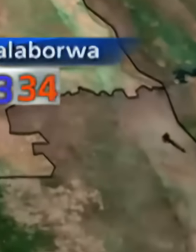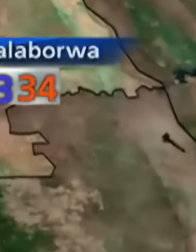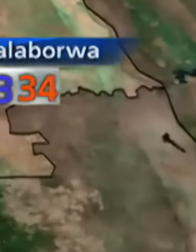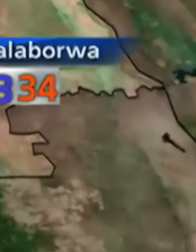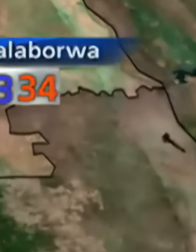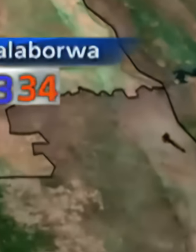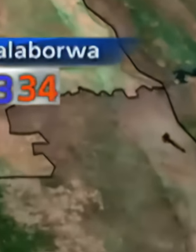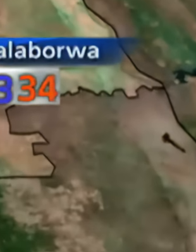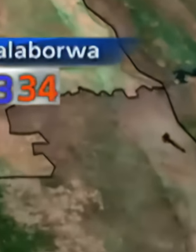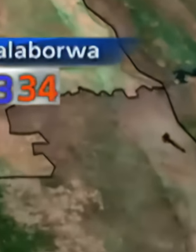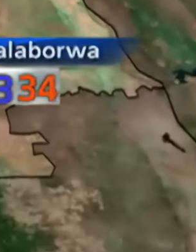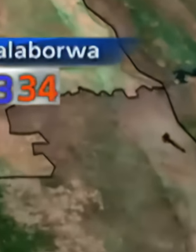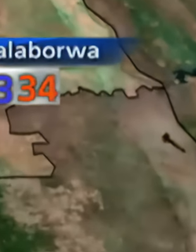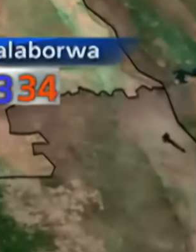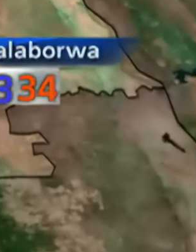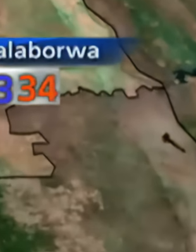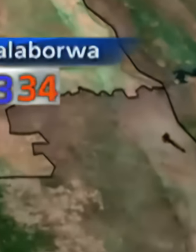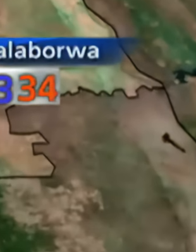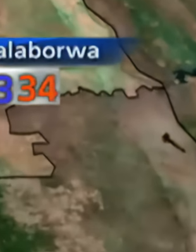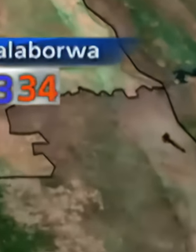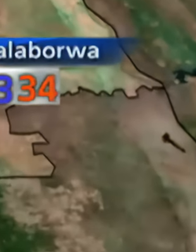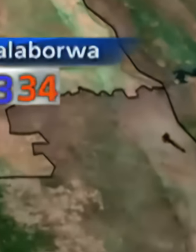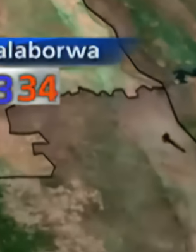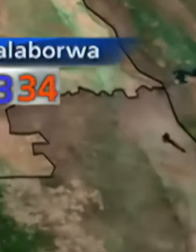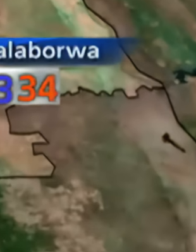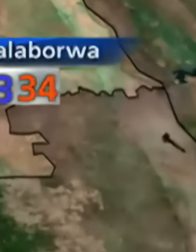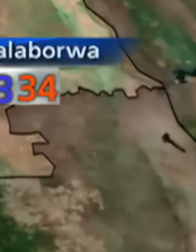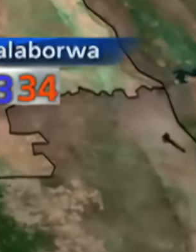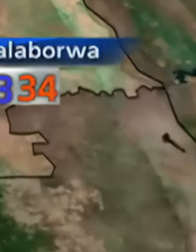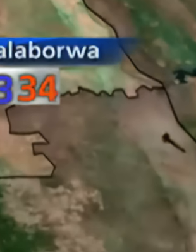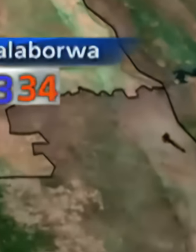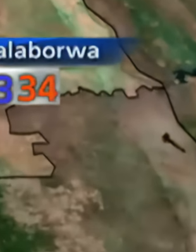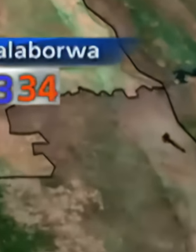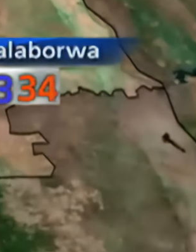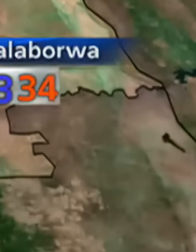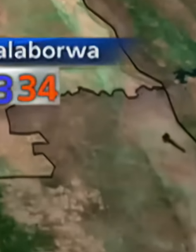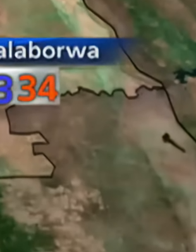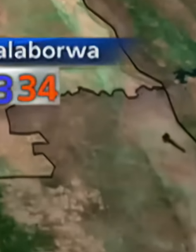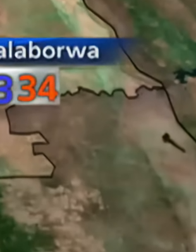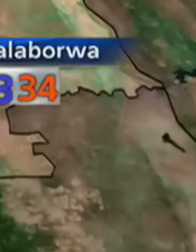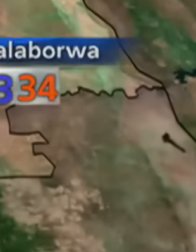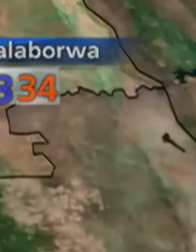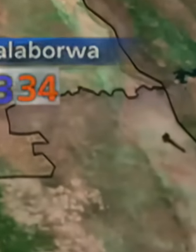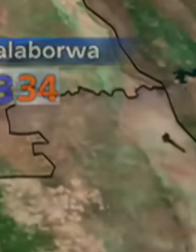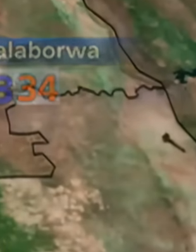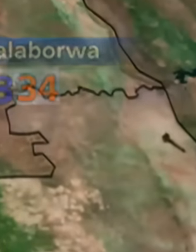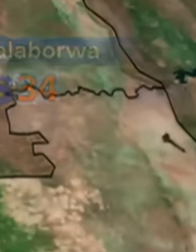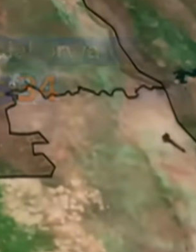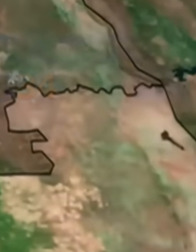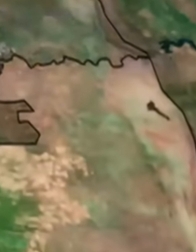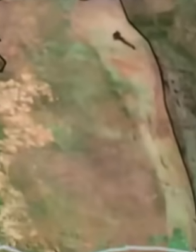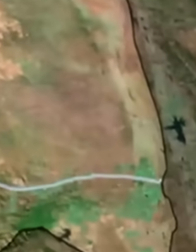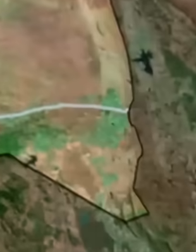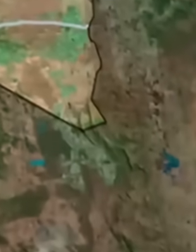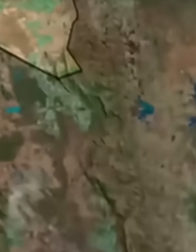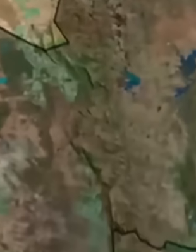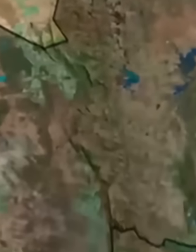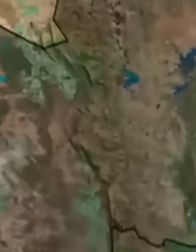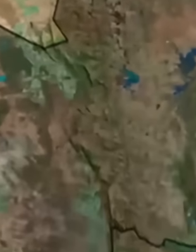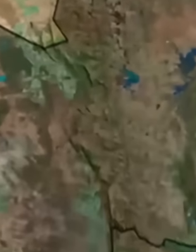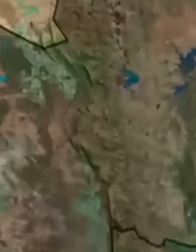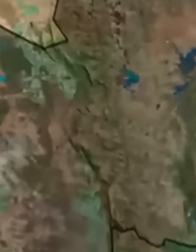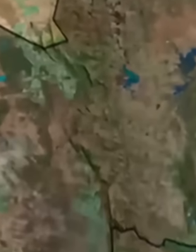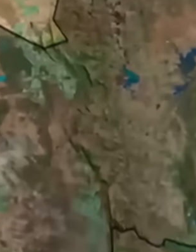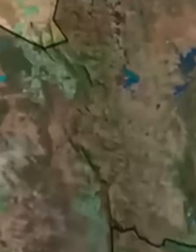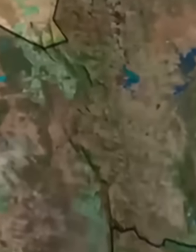mmedi kaofela polokwane se tsekisa le Messina le hona ka re Thando o tla hlo chesella Rita boholo ba re gati di ka odingwana fela ho mashome a mararo a metso